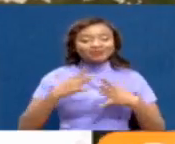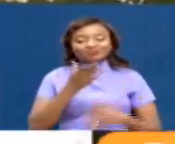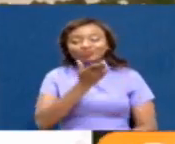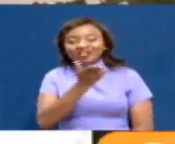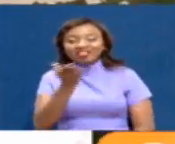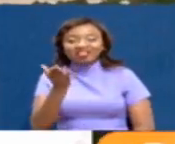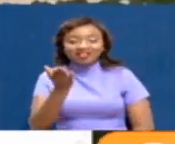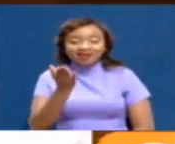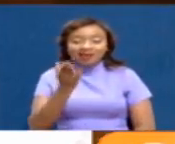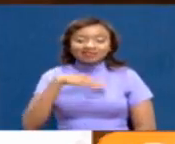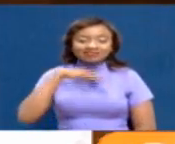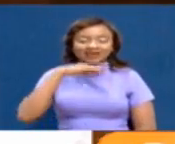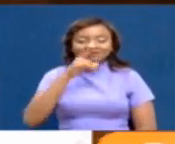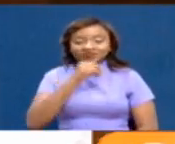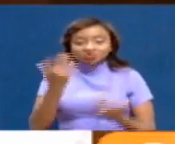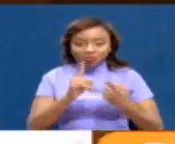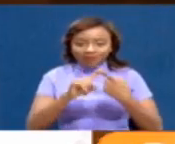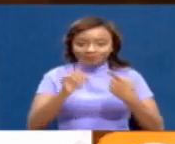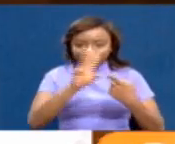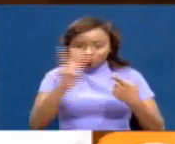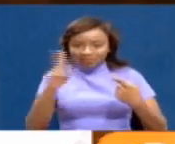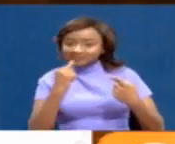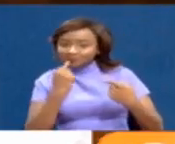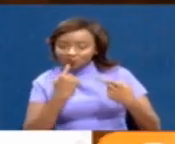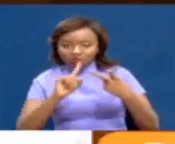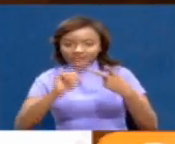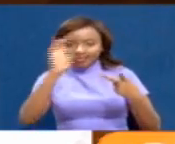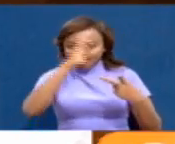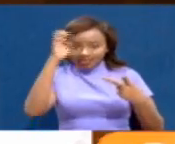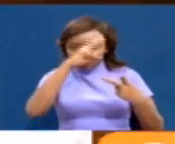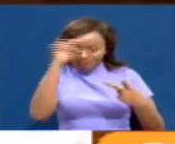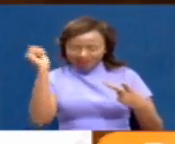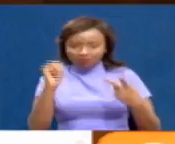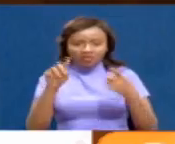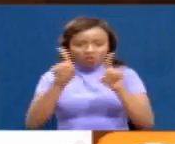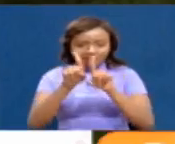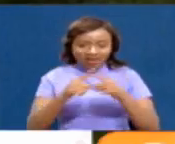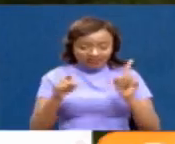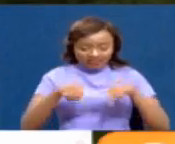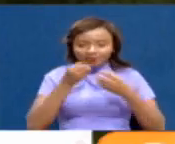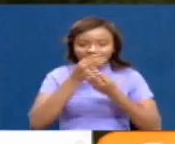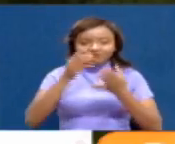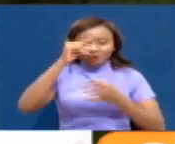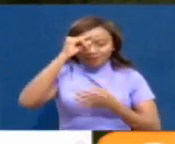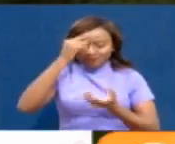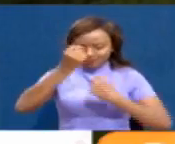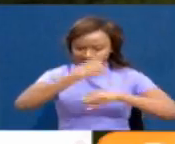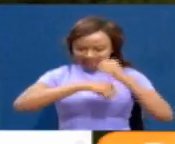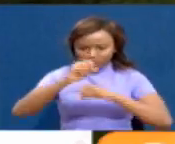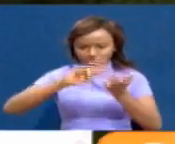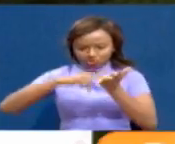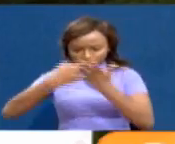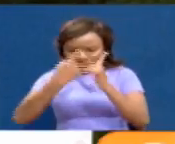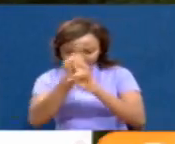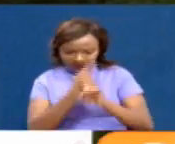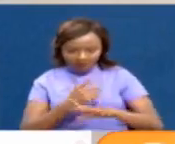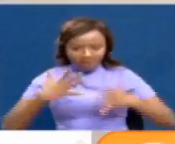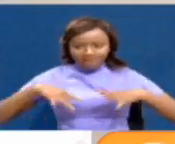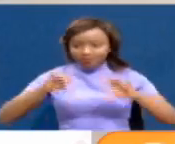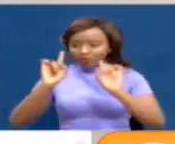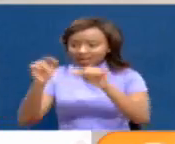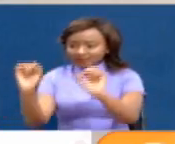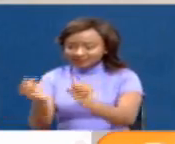Elgeyo Marakwet and West Pokot, saying the government has mobilized the resources, including rescue personnel